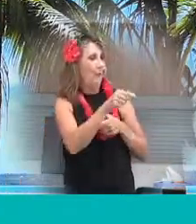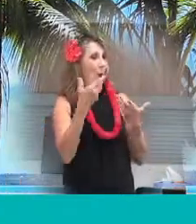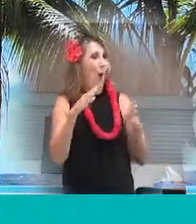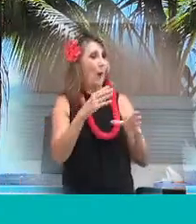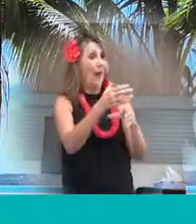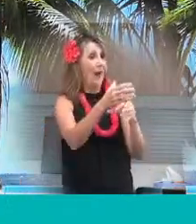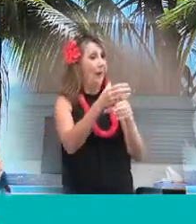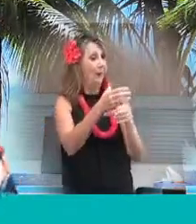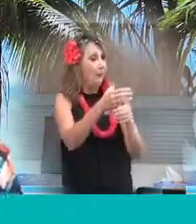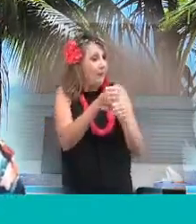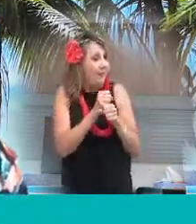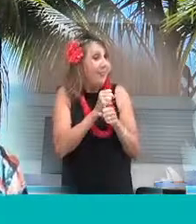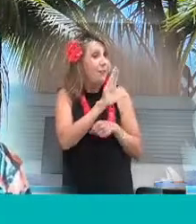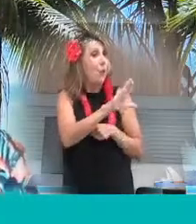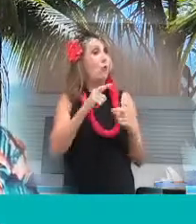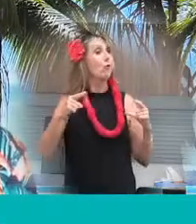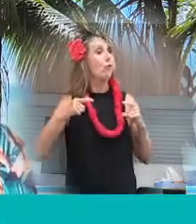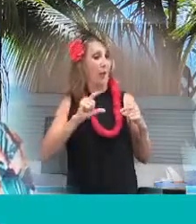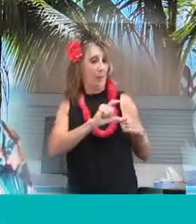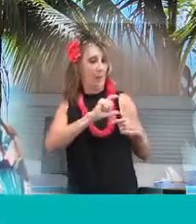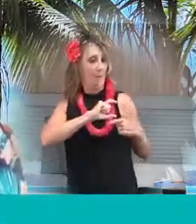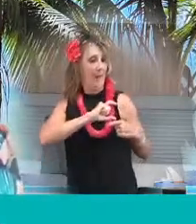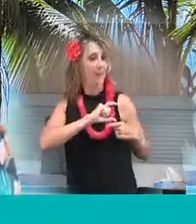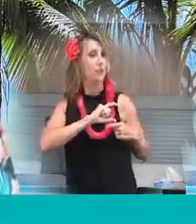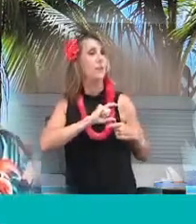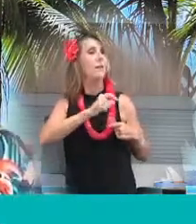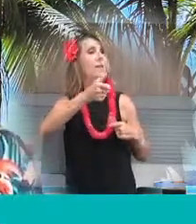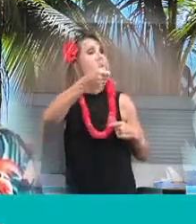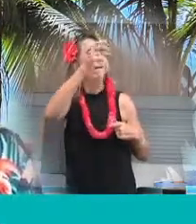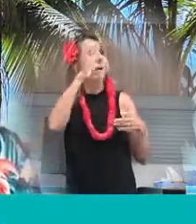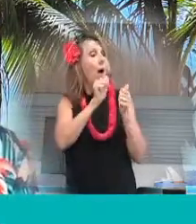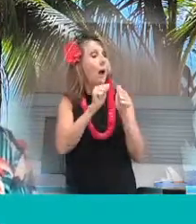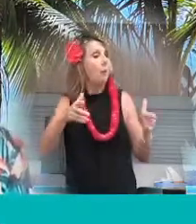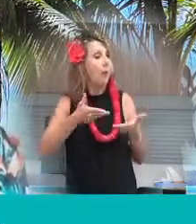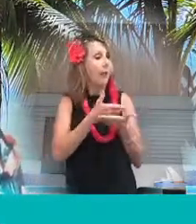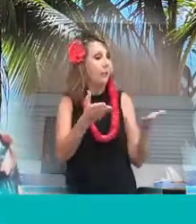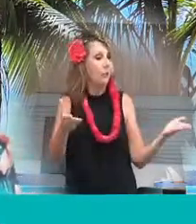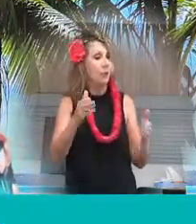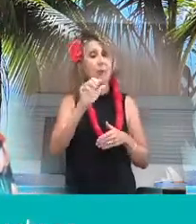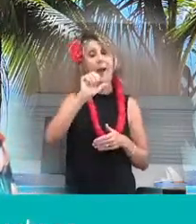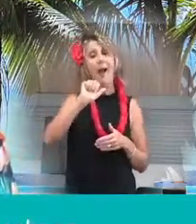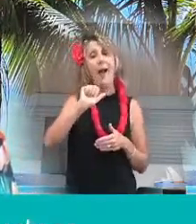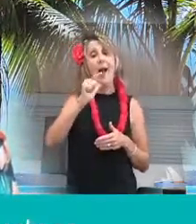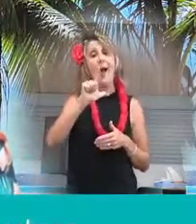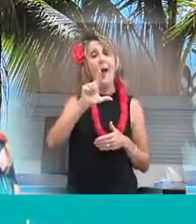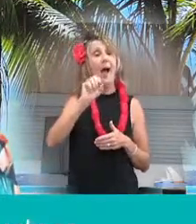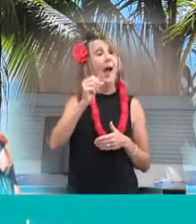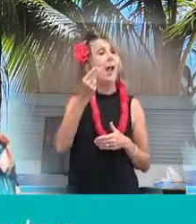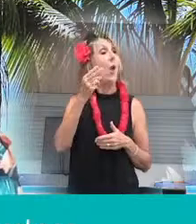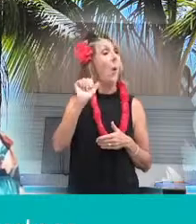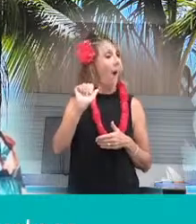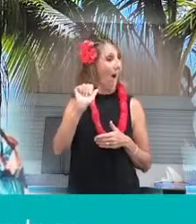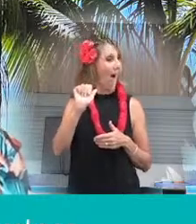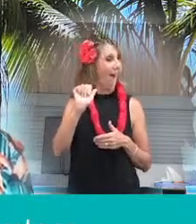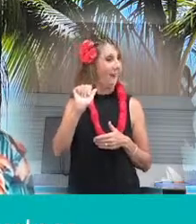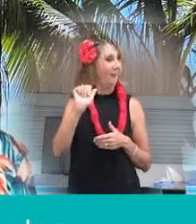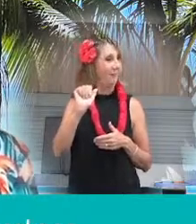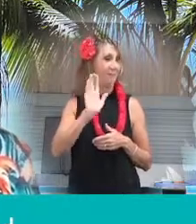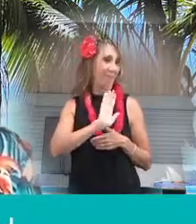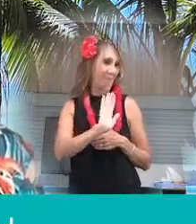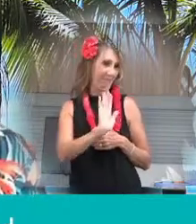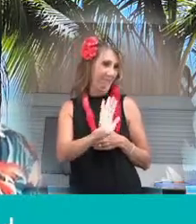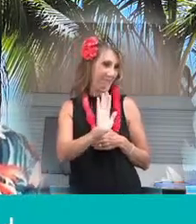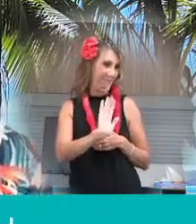as you begin this new adventure. Aloha. And now, to welcome you on behalf of the Board of